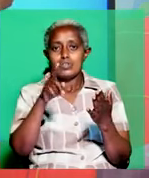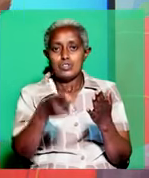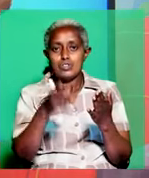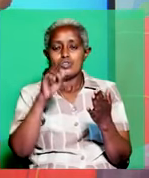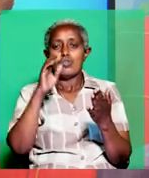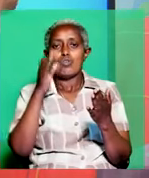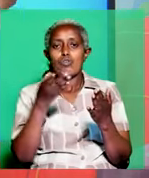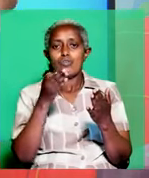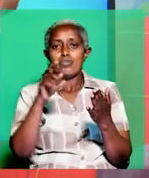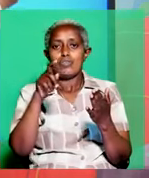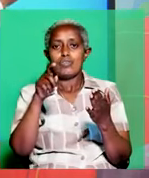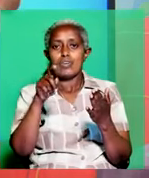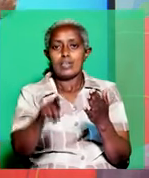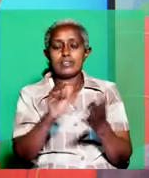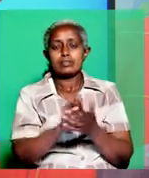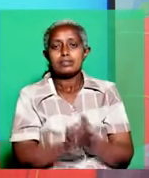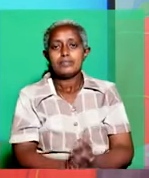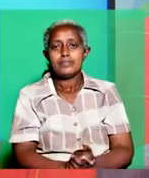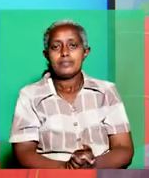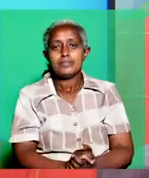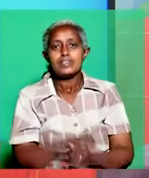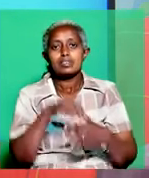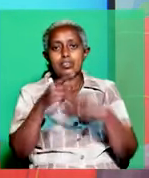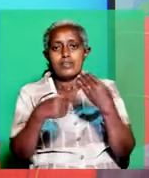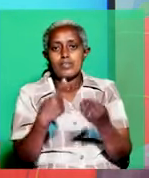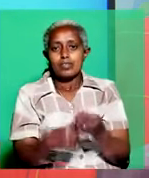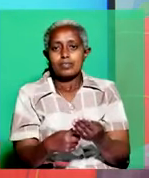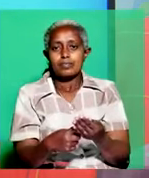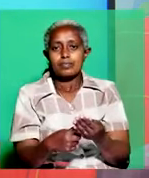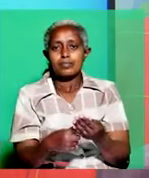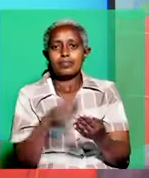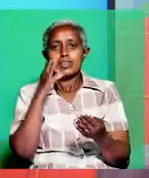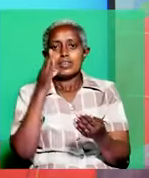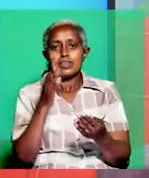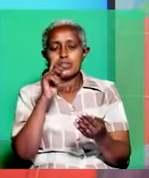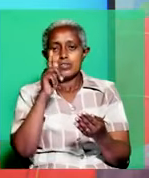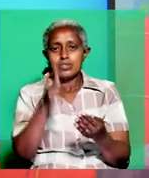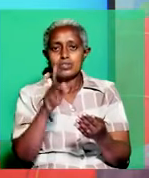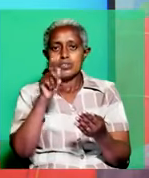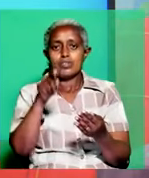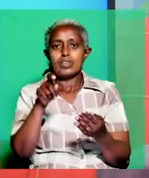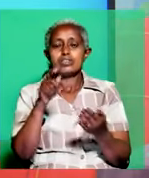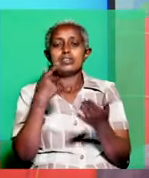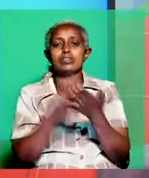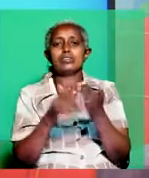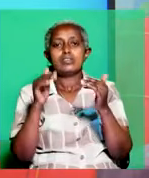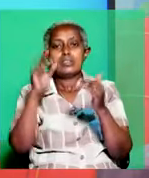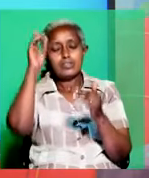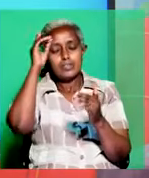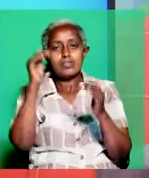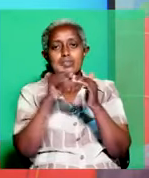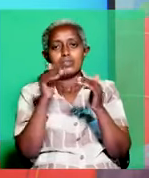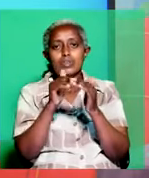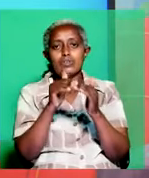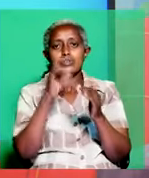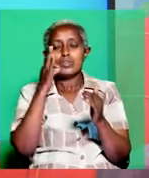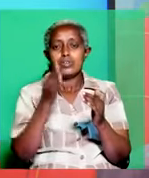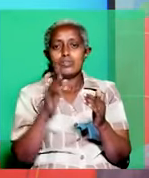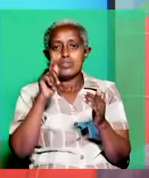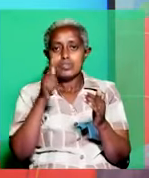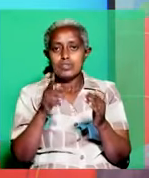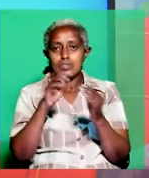of x. Therefore f of g of x derivative equal to this f of g of